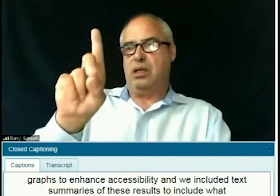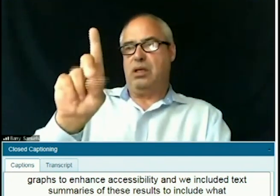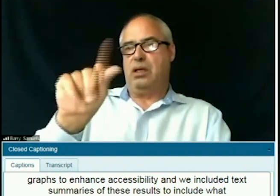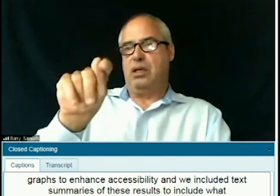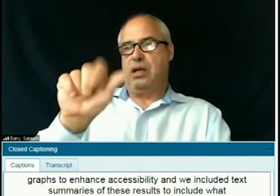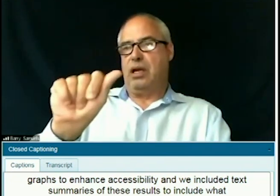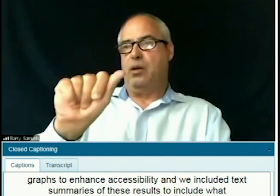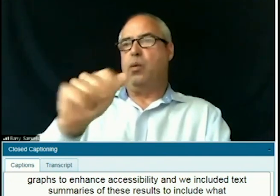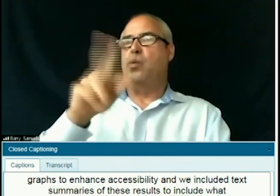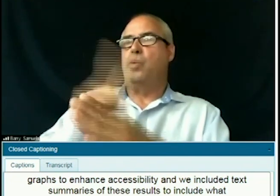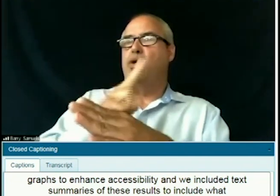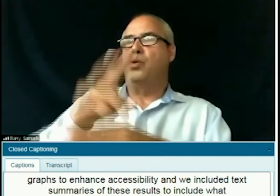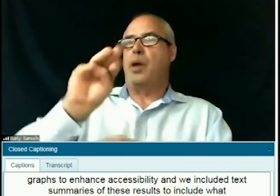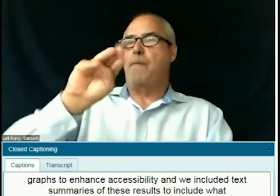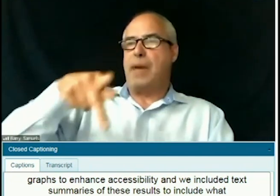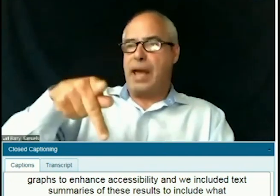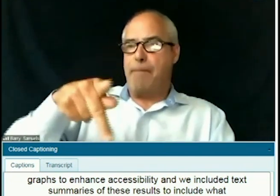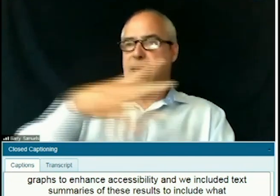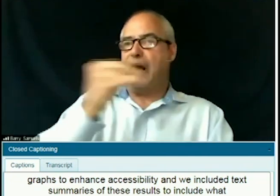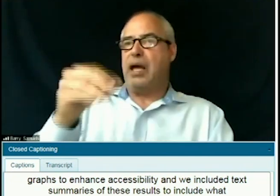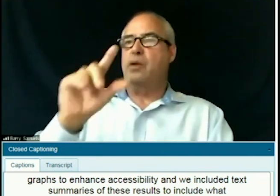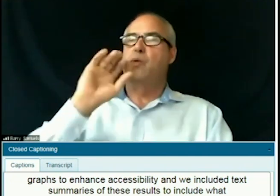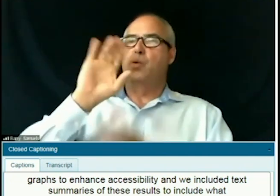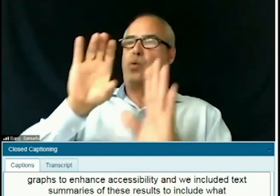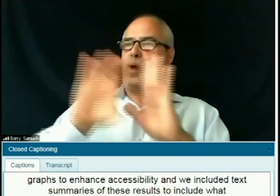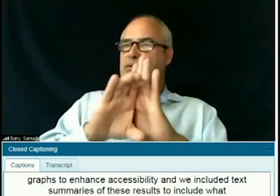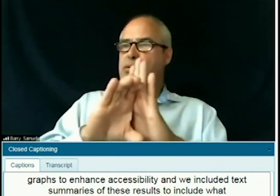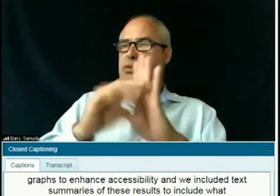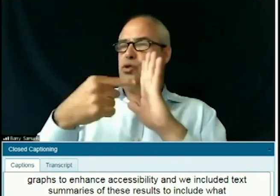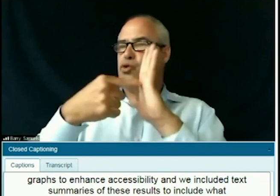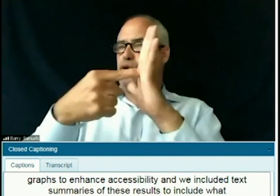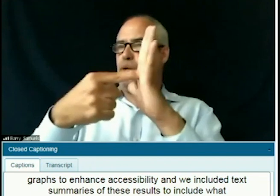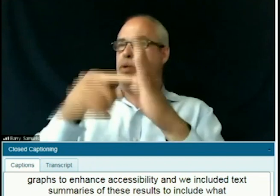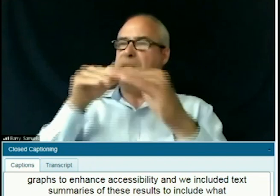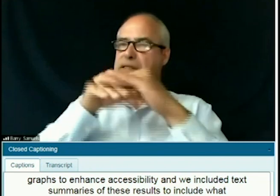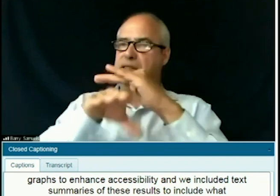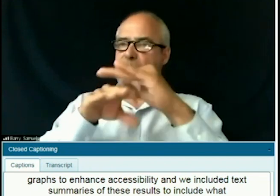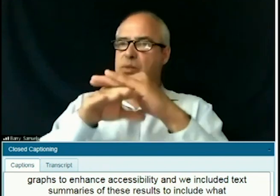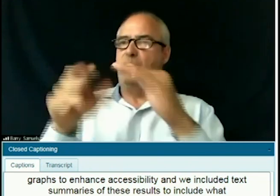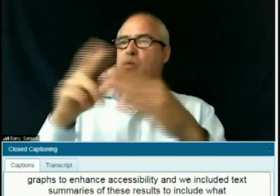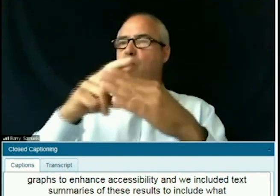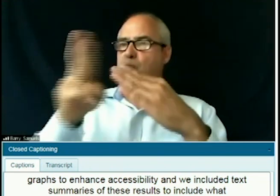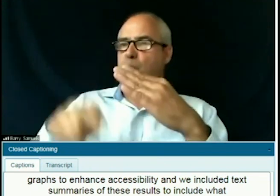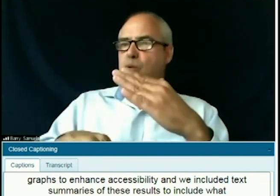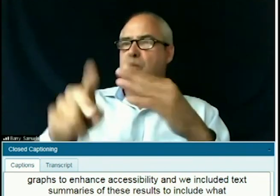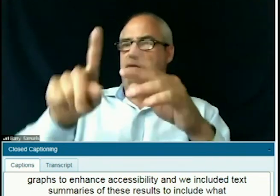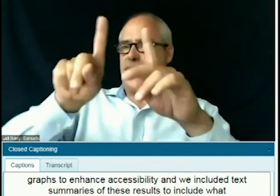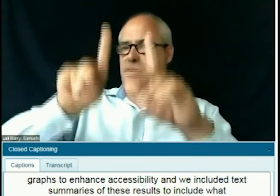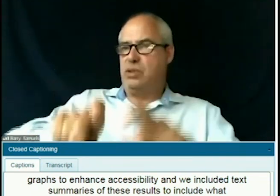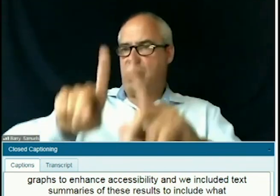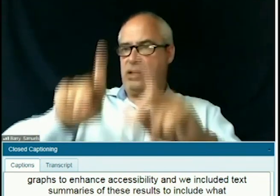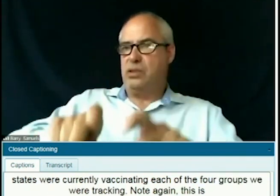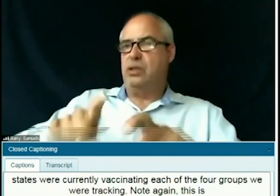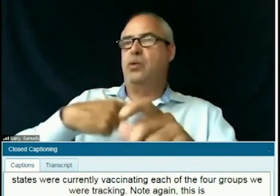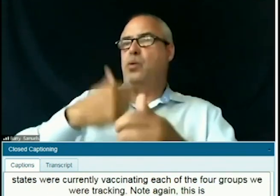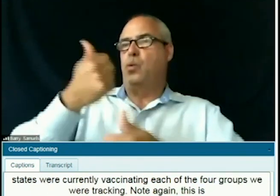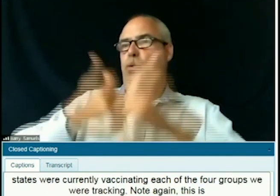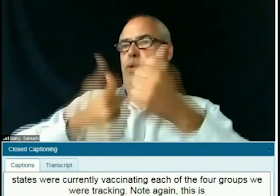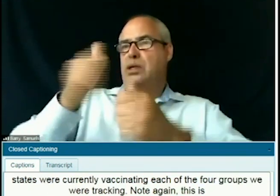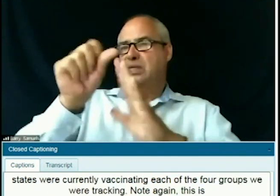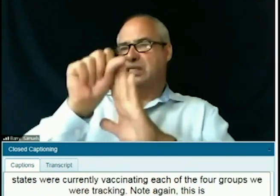graphs to enhance accessibility, and we included text summaries of these results to include which states were